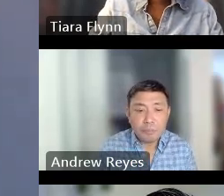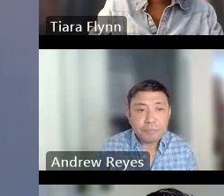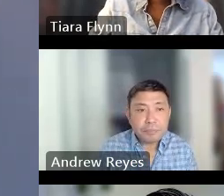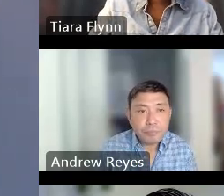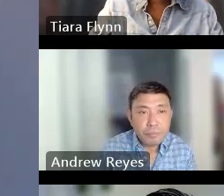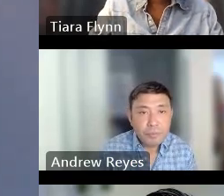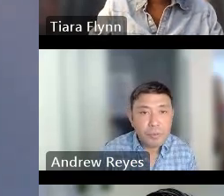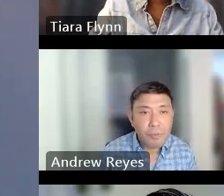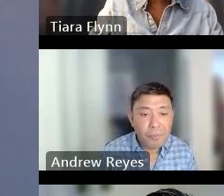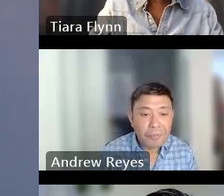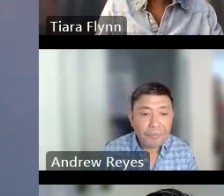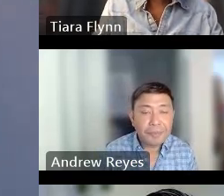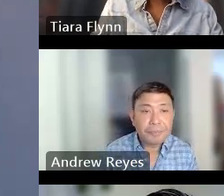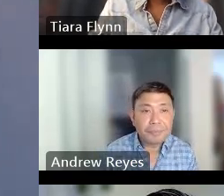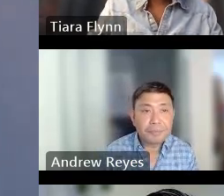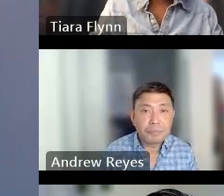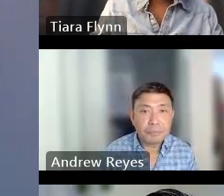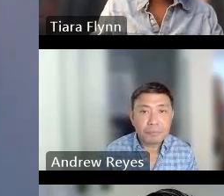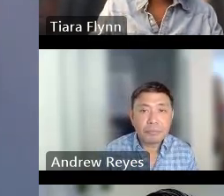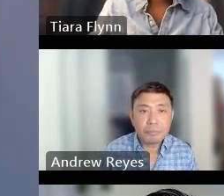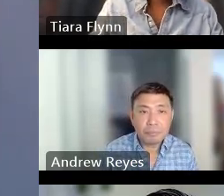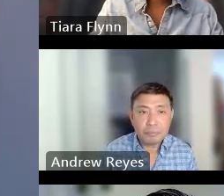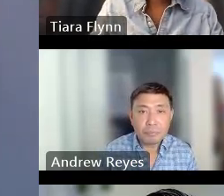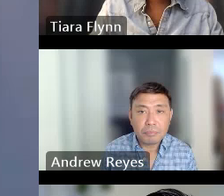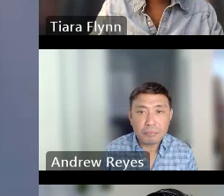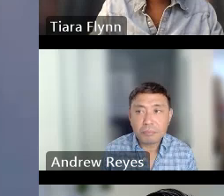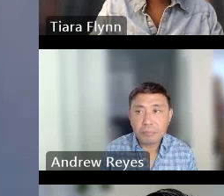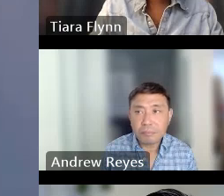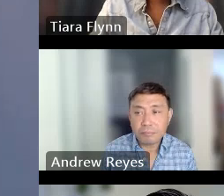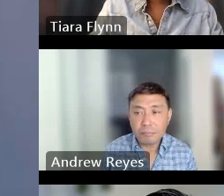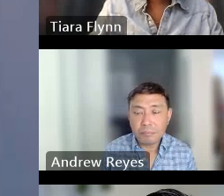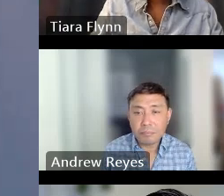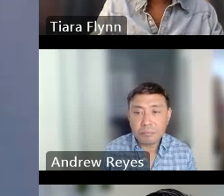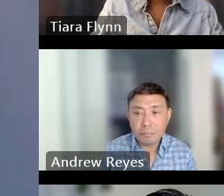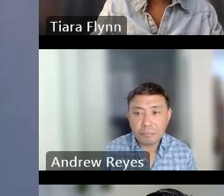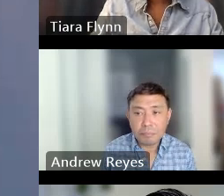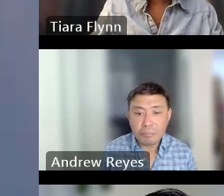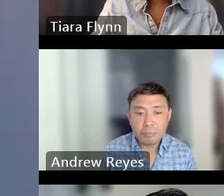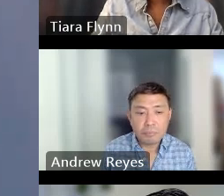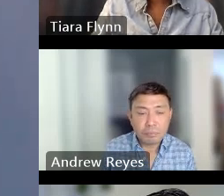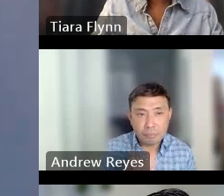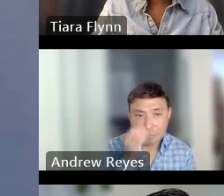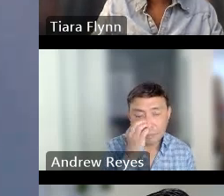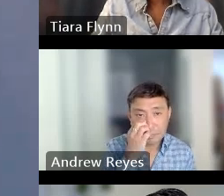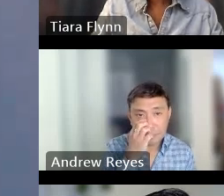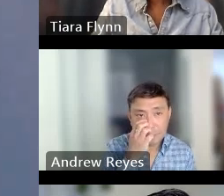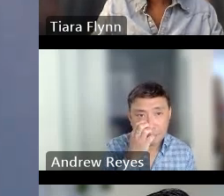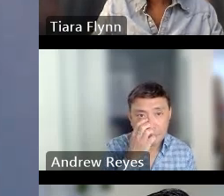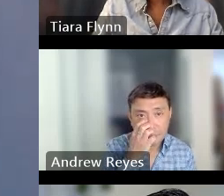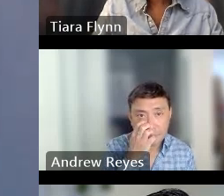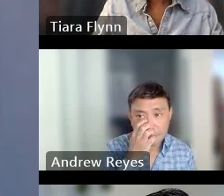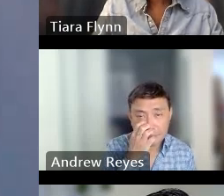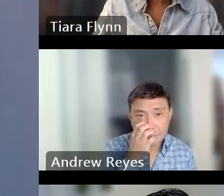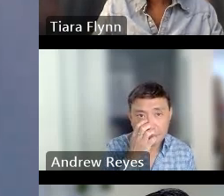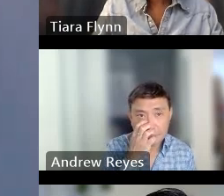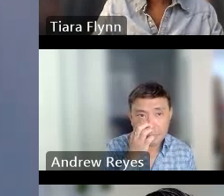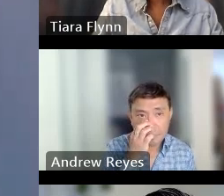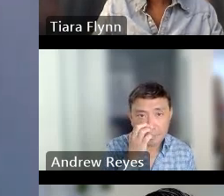before roll call? And perhaps we will have one additional member in time for